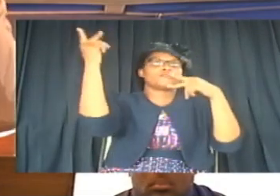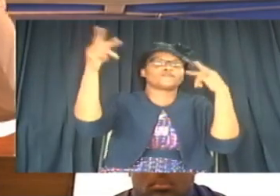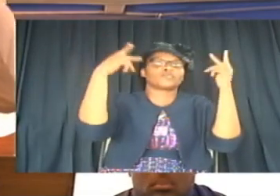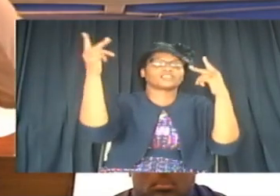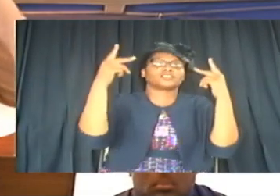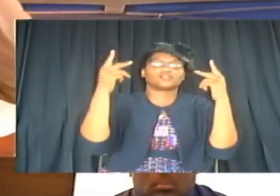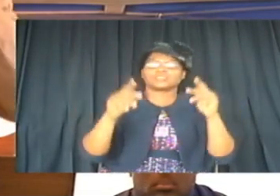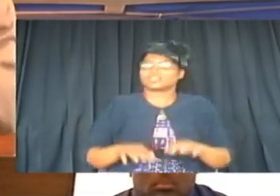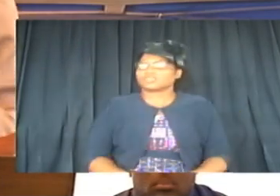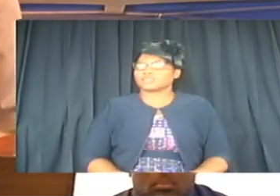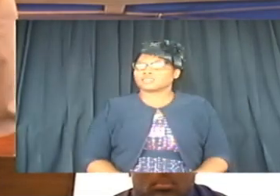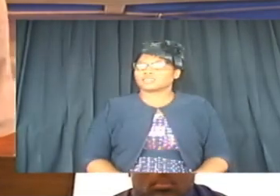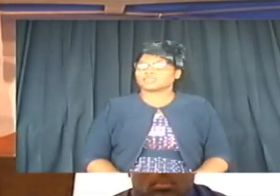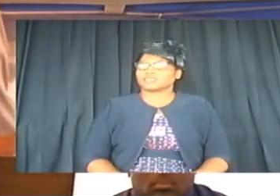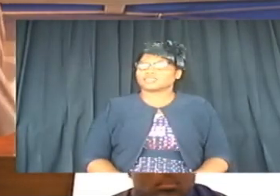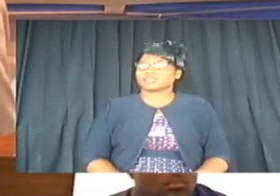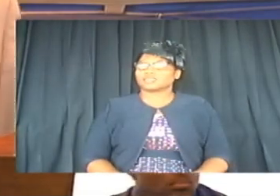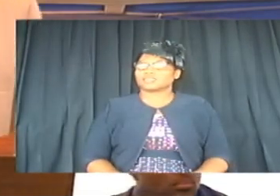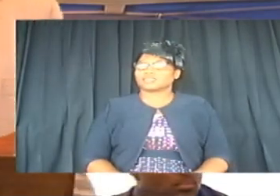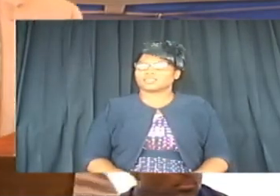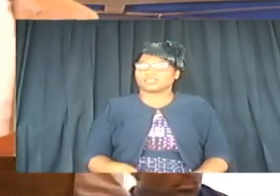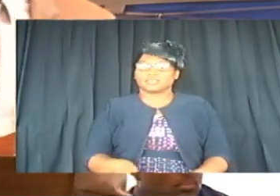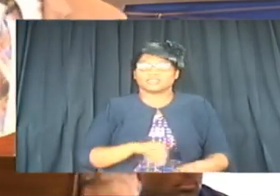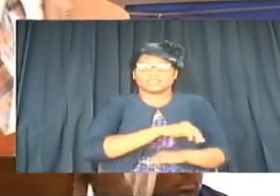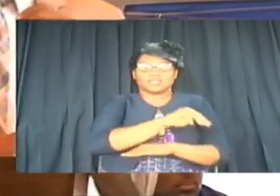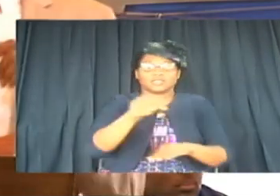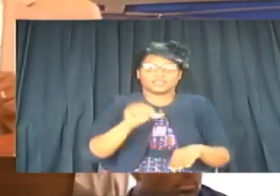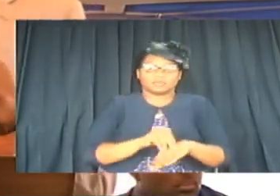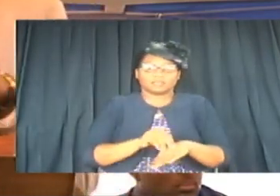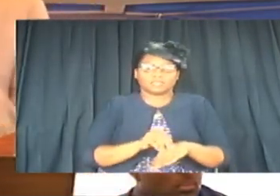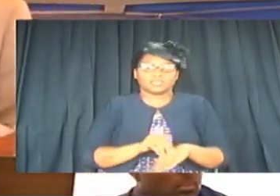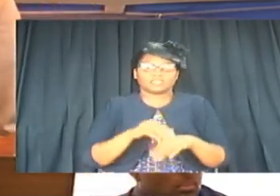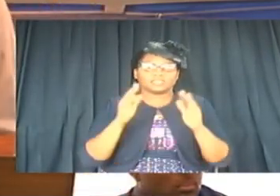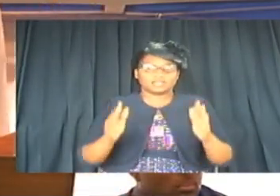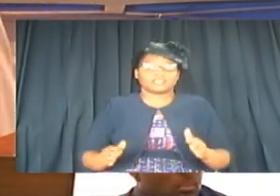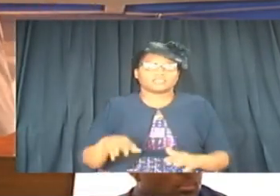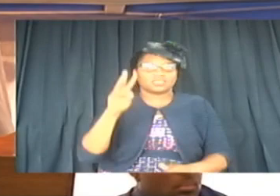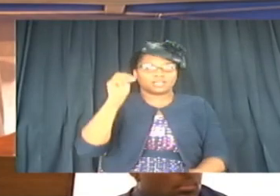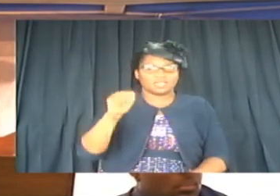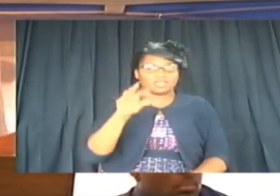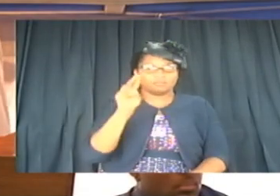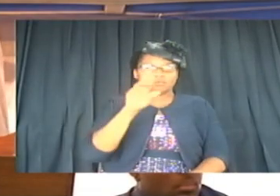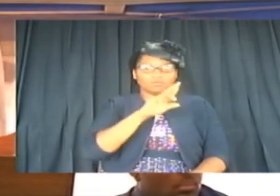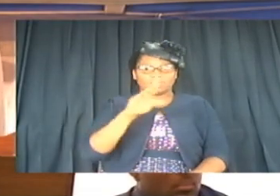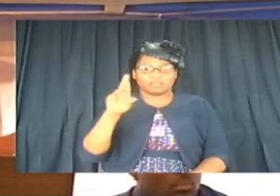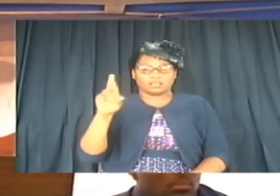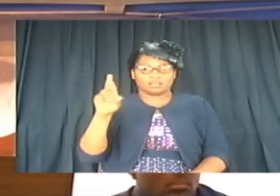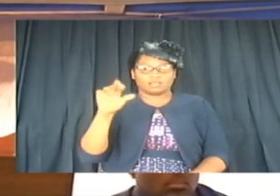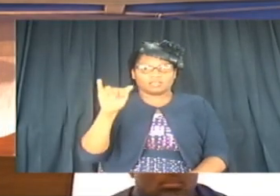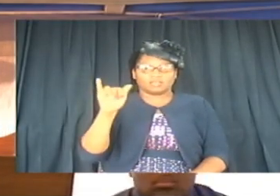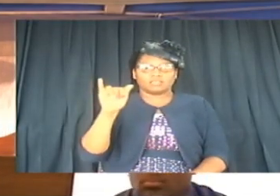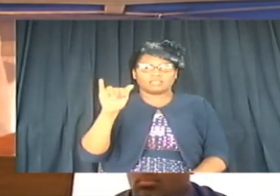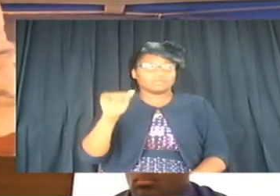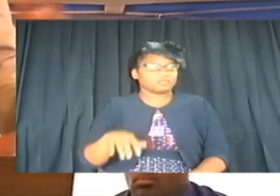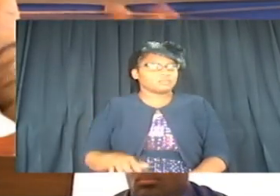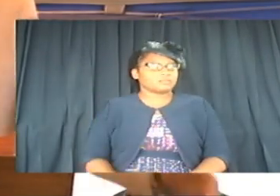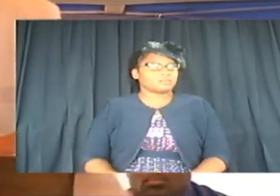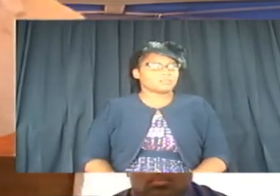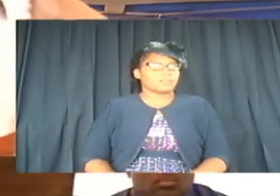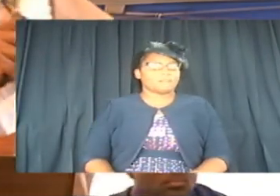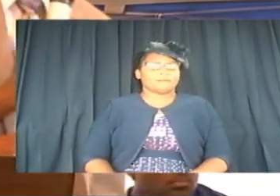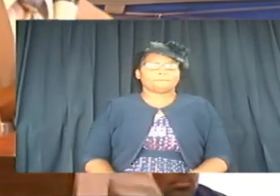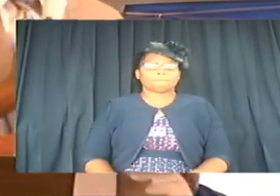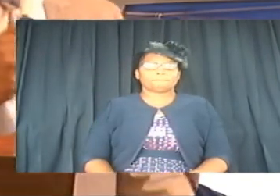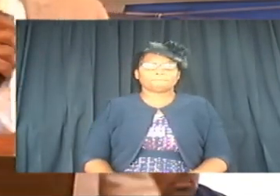Mr. Murray, amen, to come and to greet you, the saints and our online